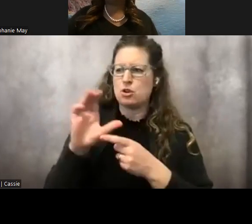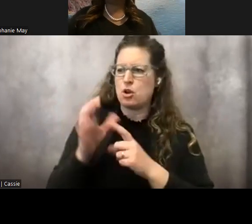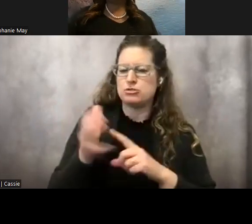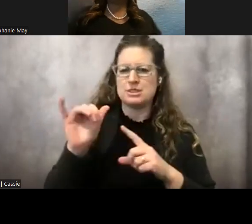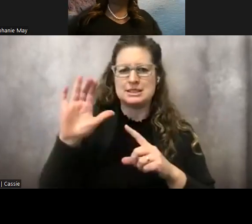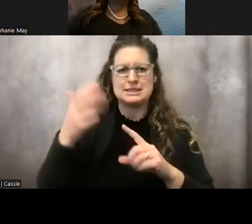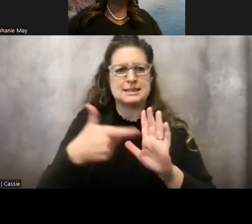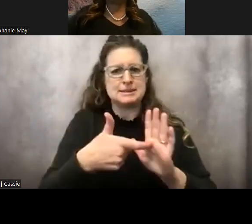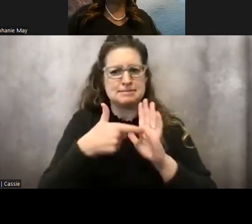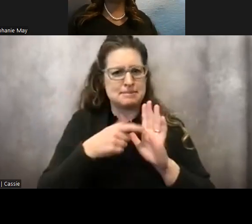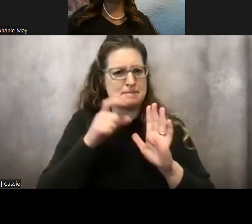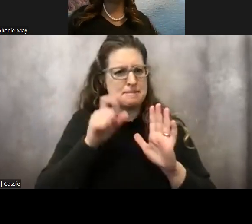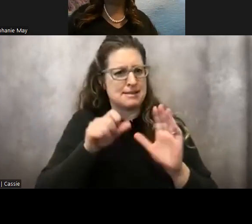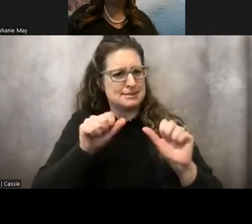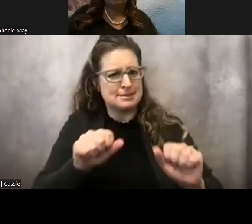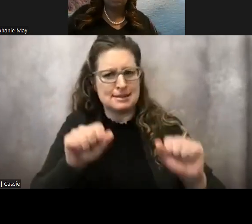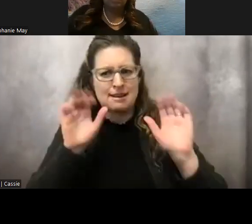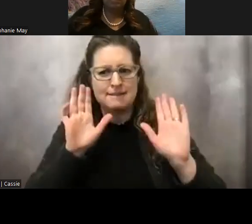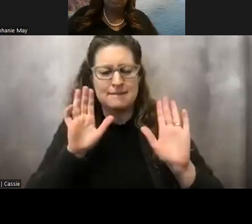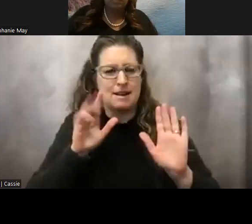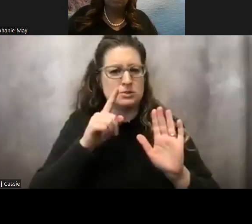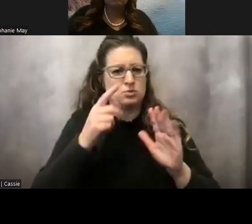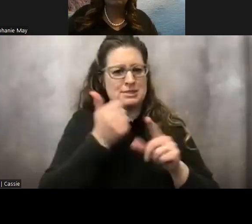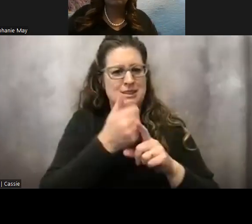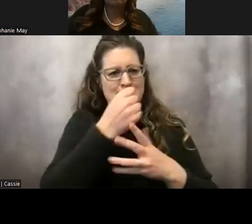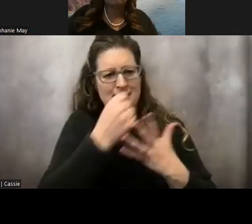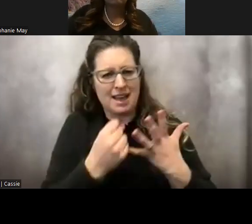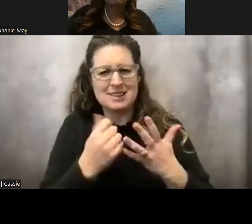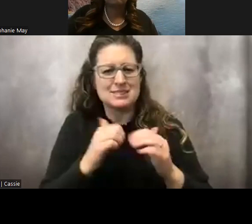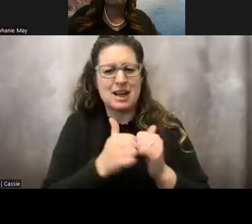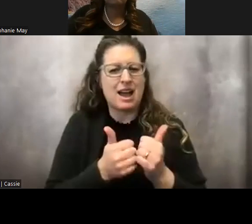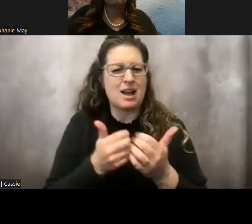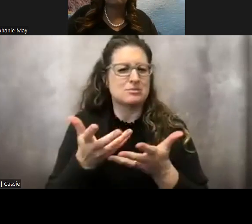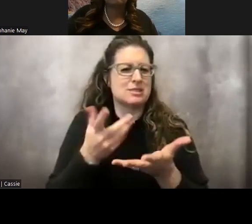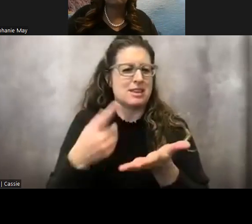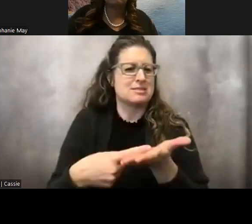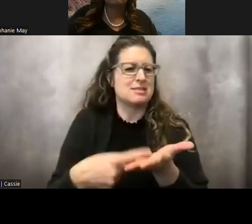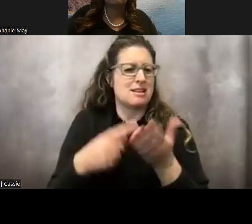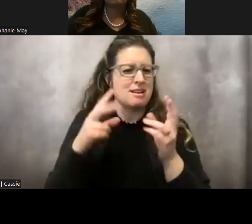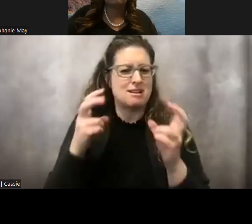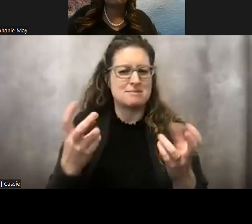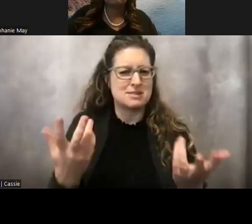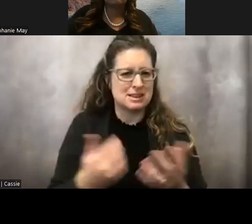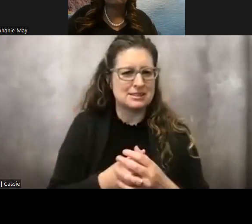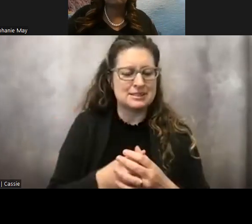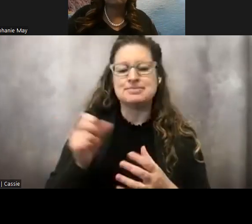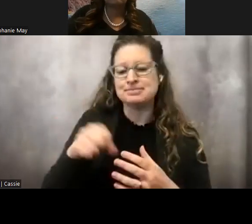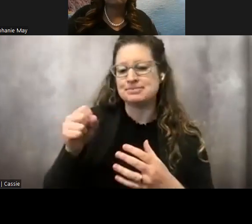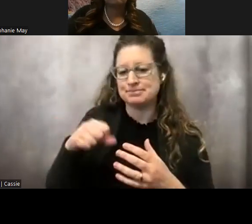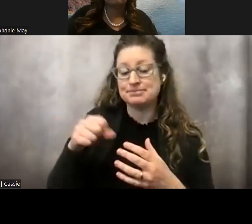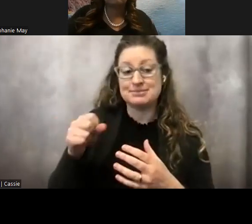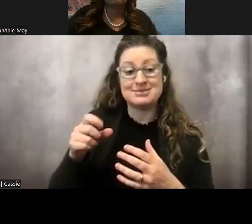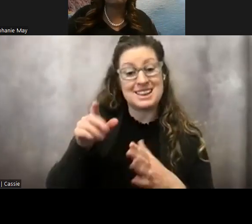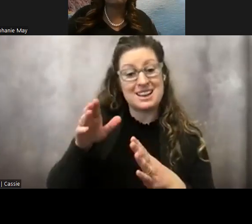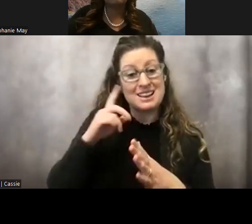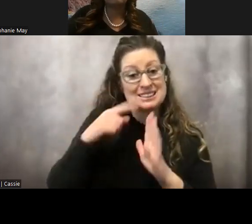handle that challenge? Yeah, that's an important question. There tends to be, if you just Googled burnout, you would find